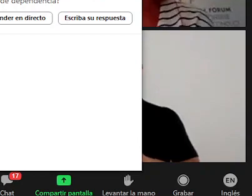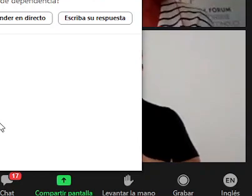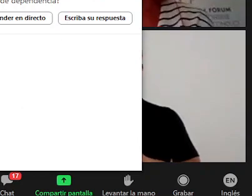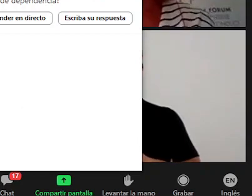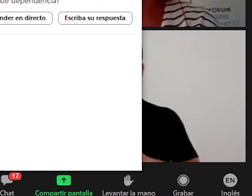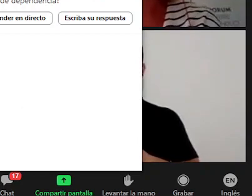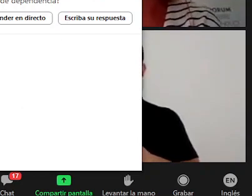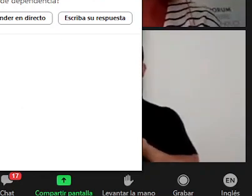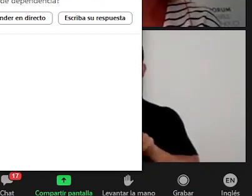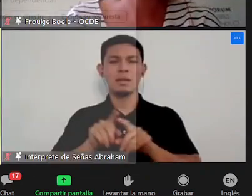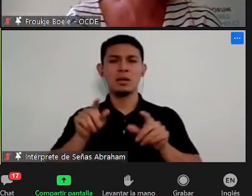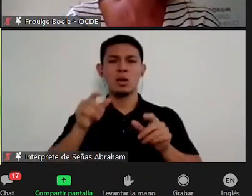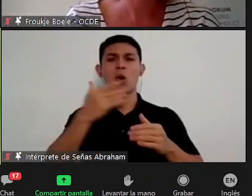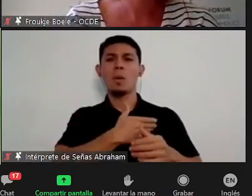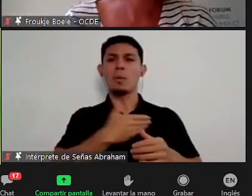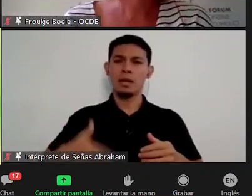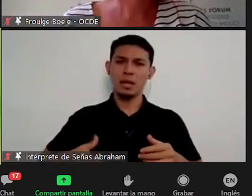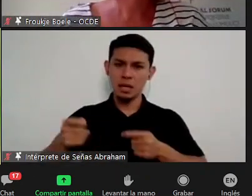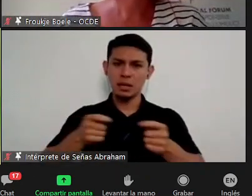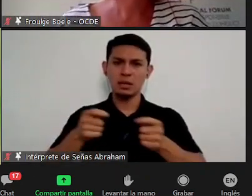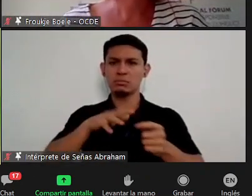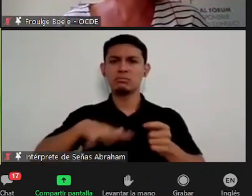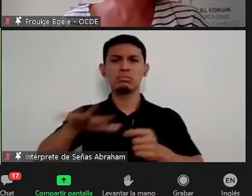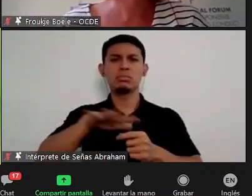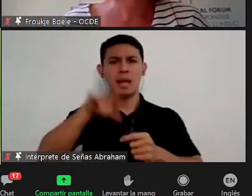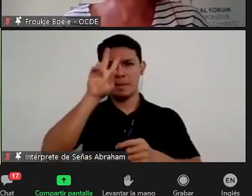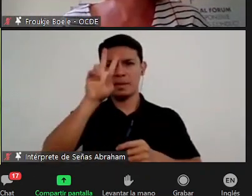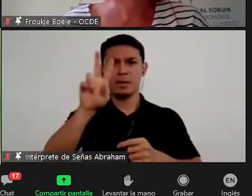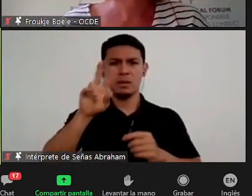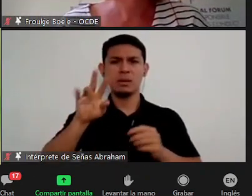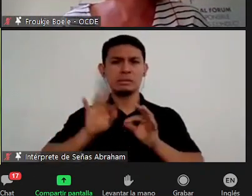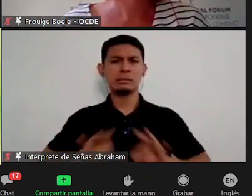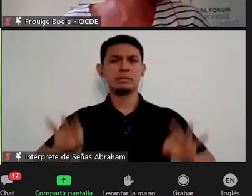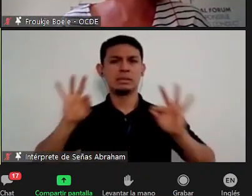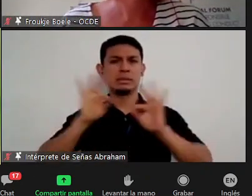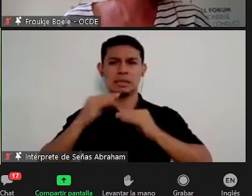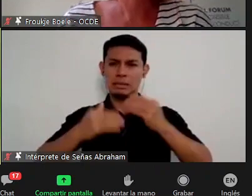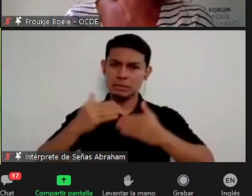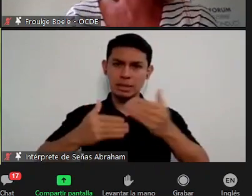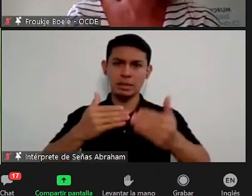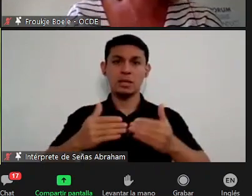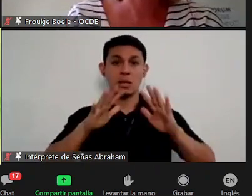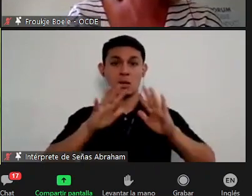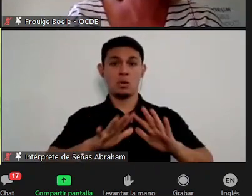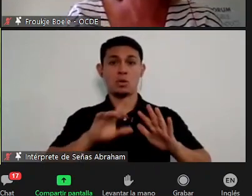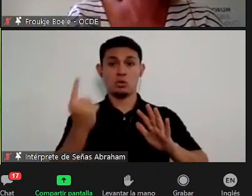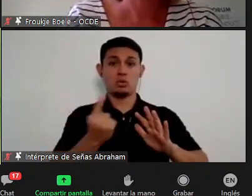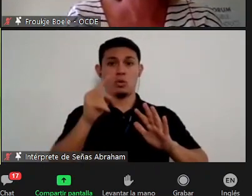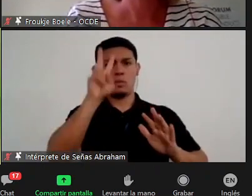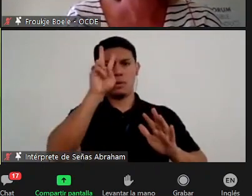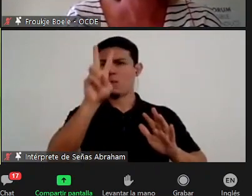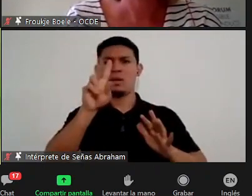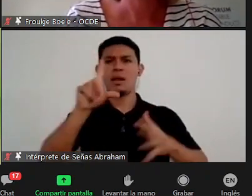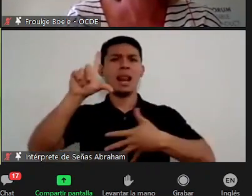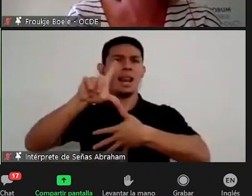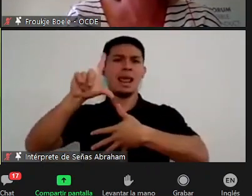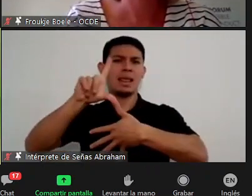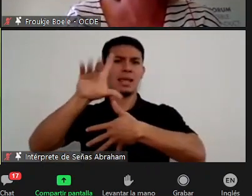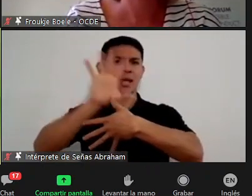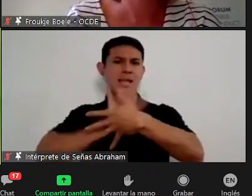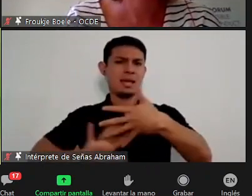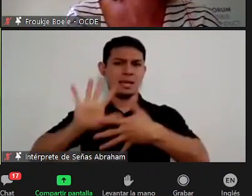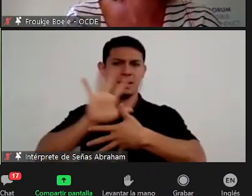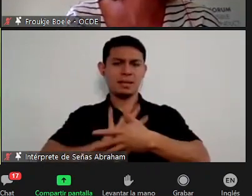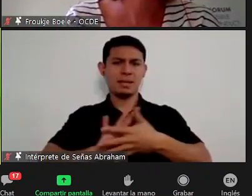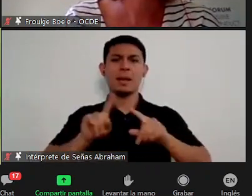in this process and the government and the previous societies because it's an important step to take not only in the countries but also for latin